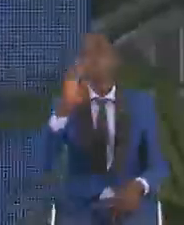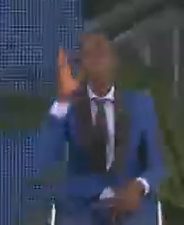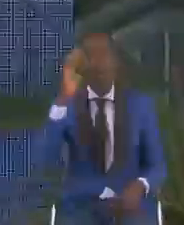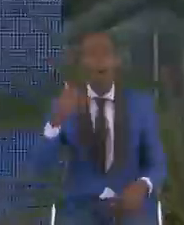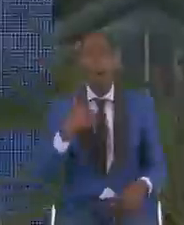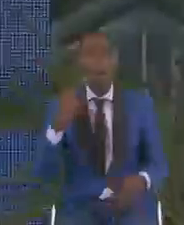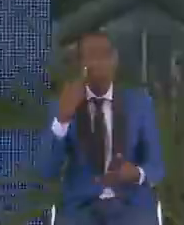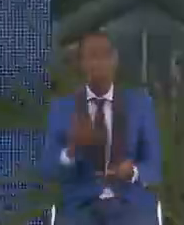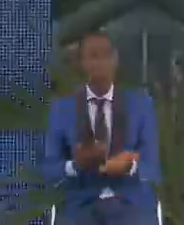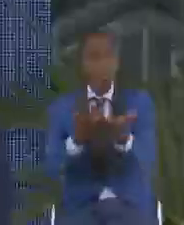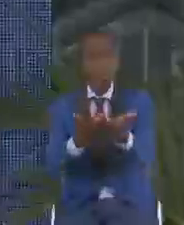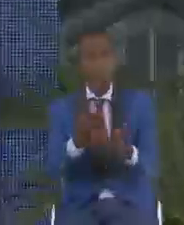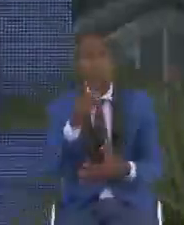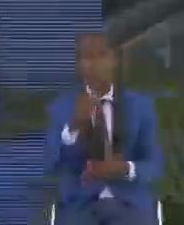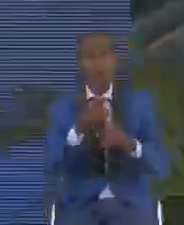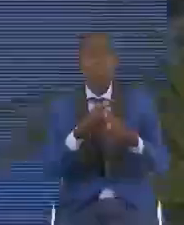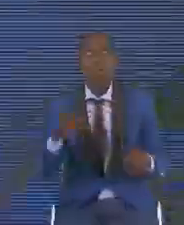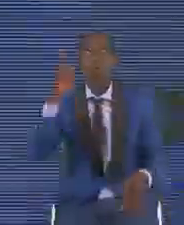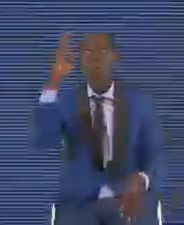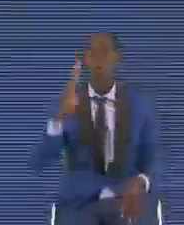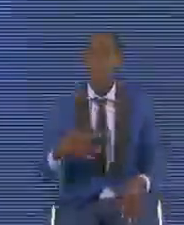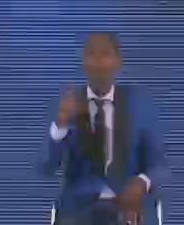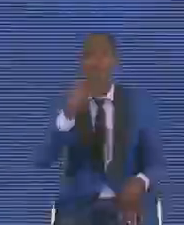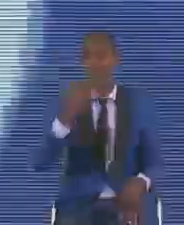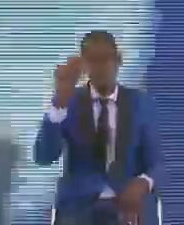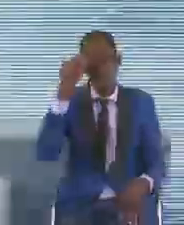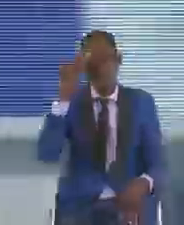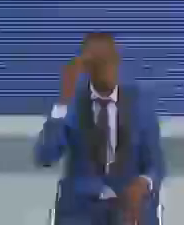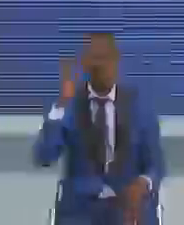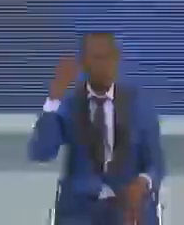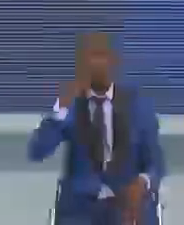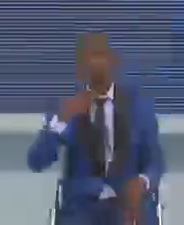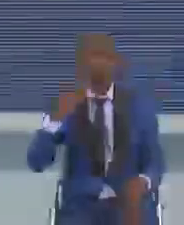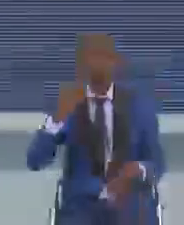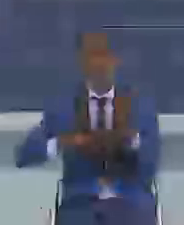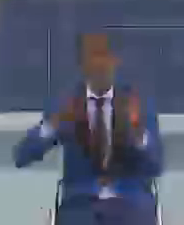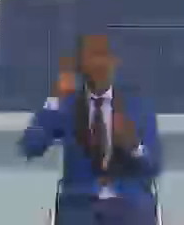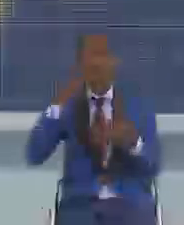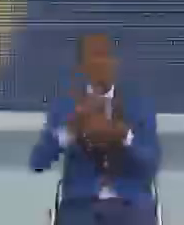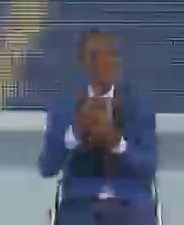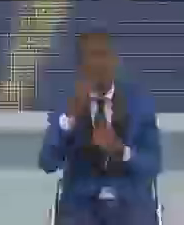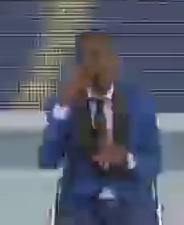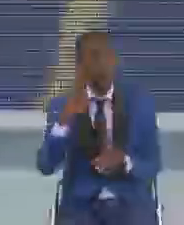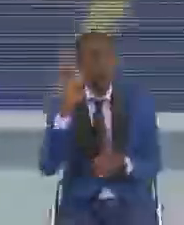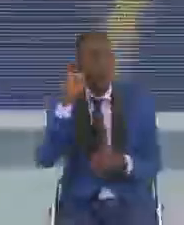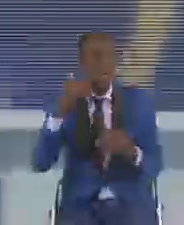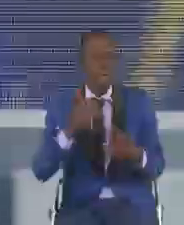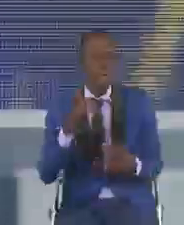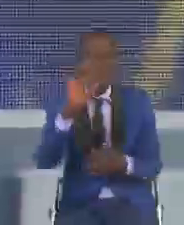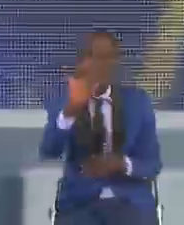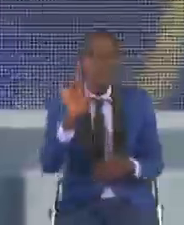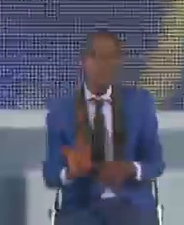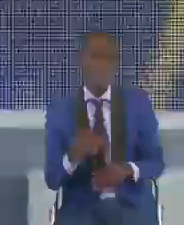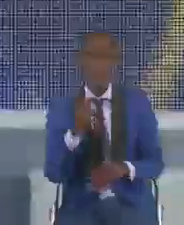the Almighty God, who knew what he created you for, he has appointed you. I am appointed